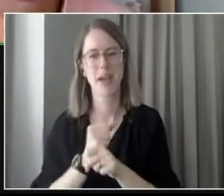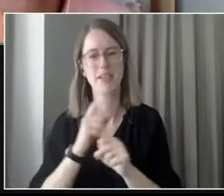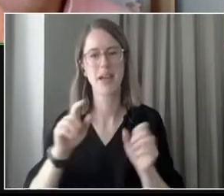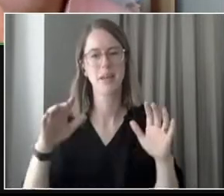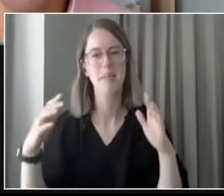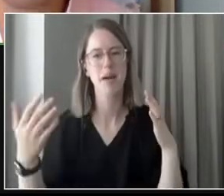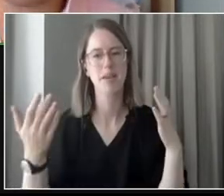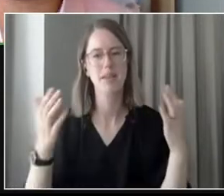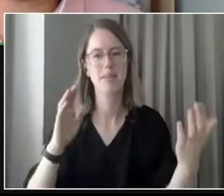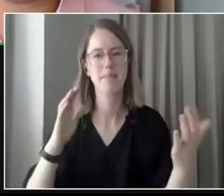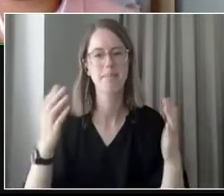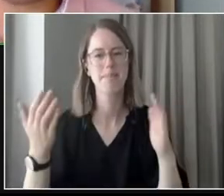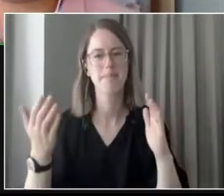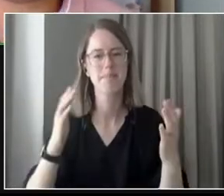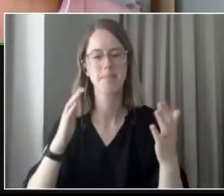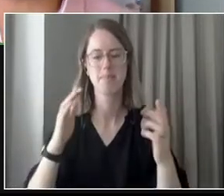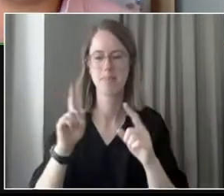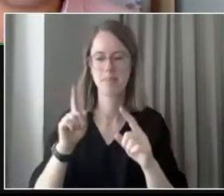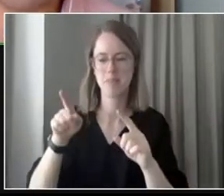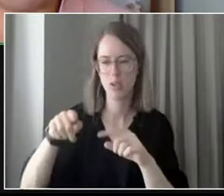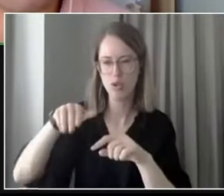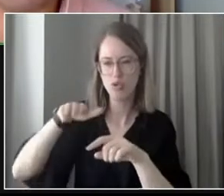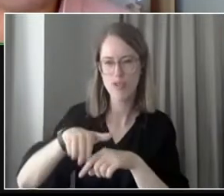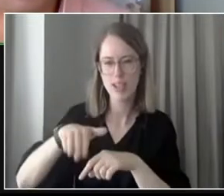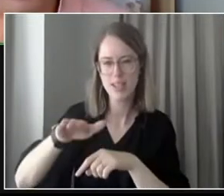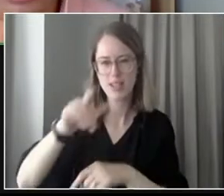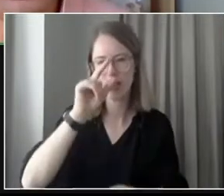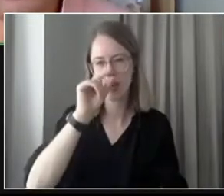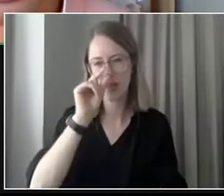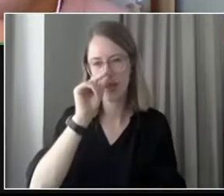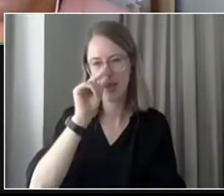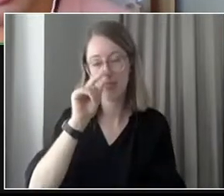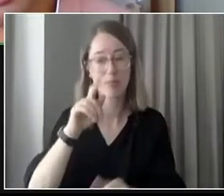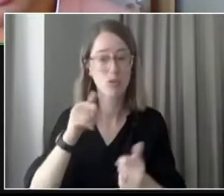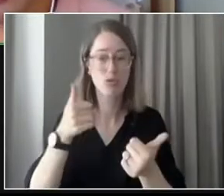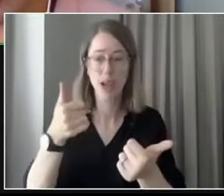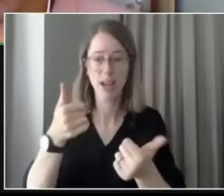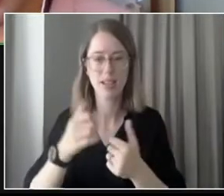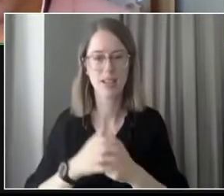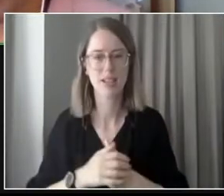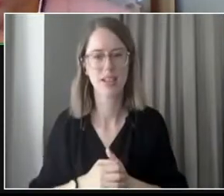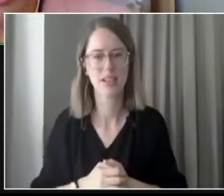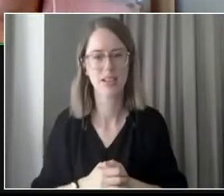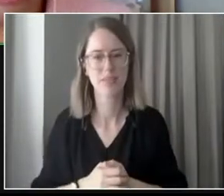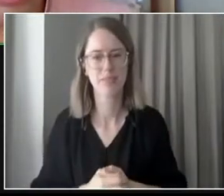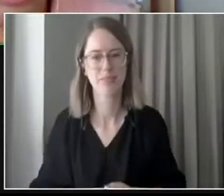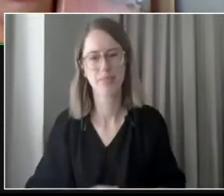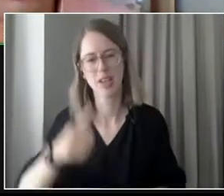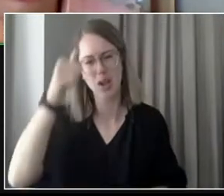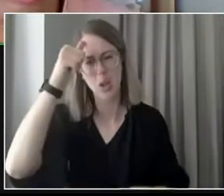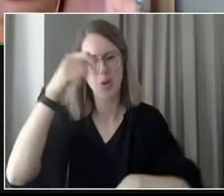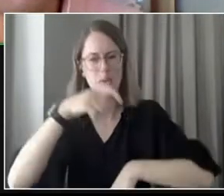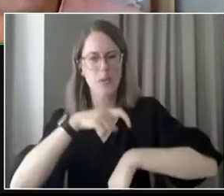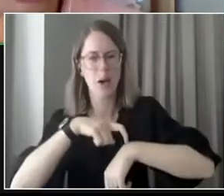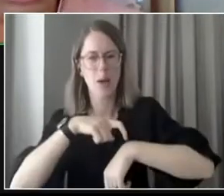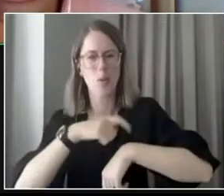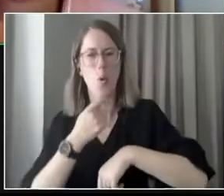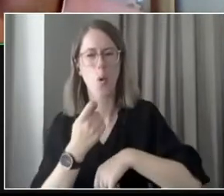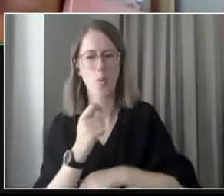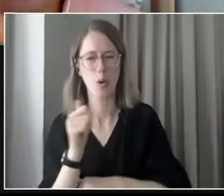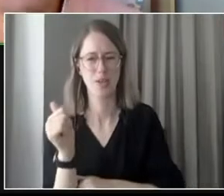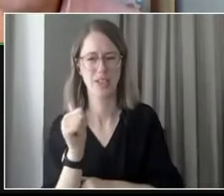around what some of those trends might be as well, which is great. I know we're running short on time, so just